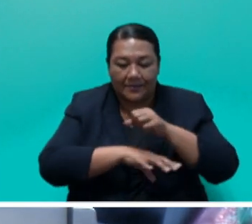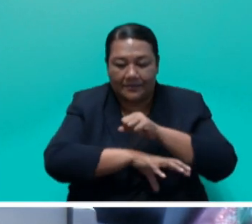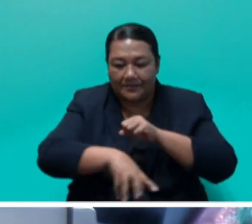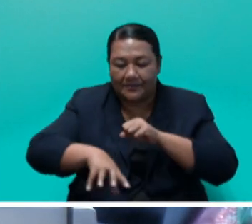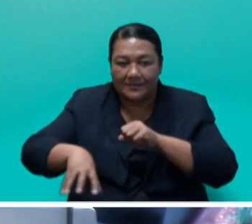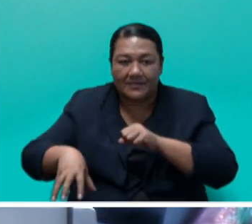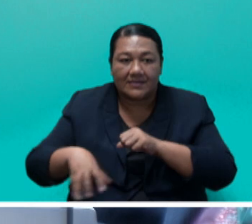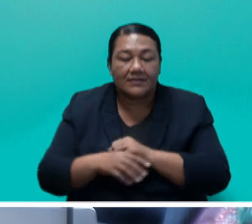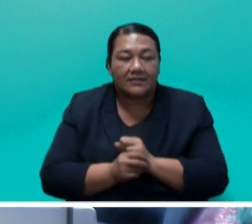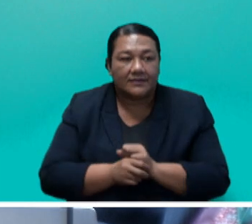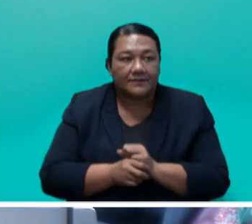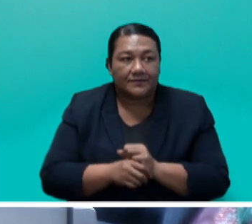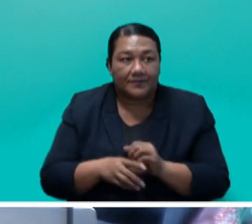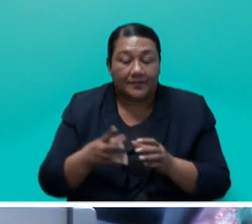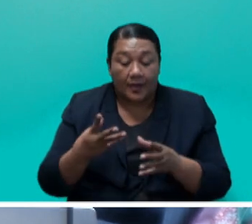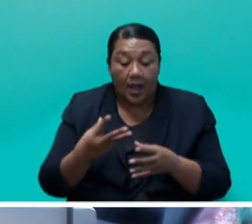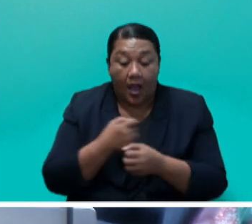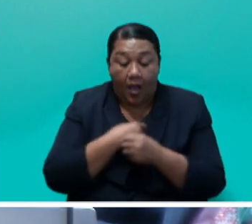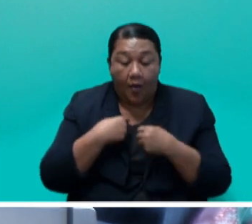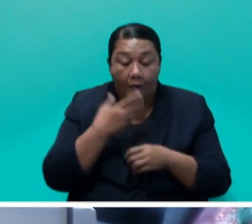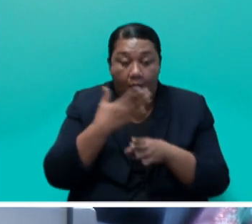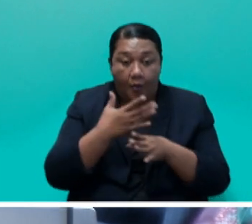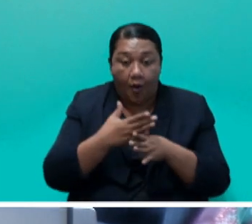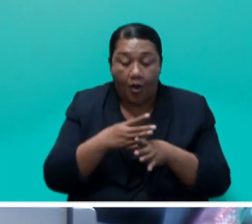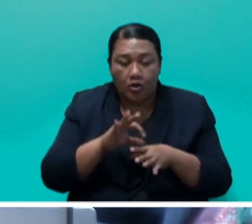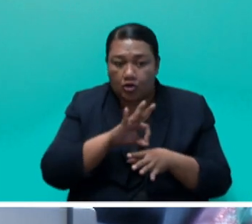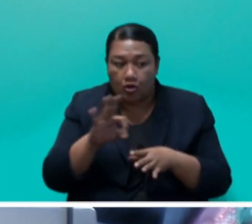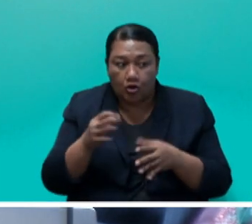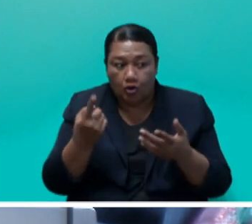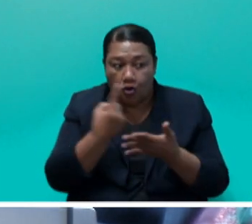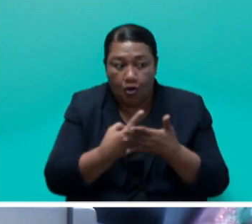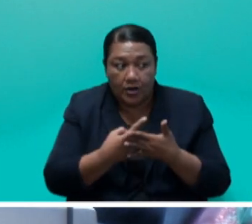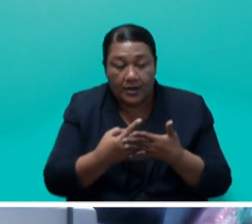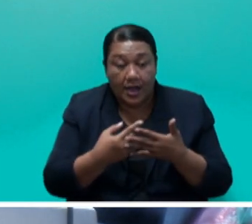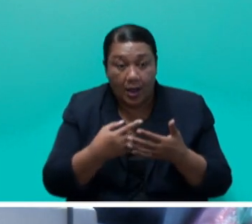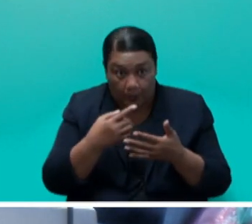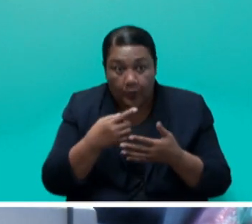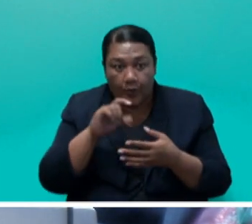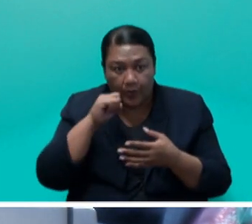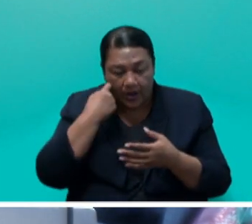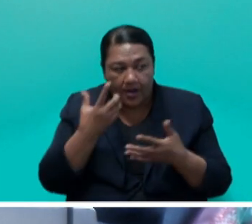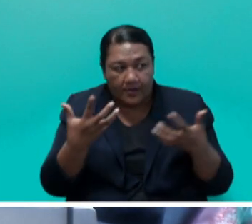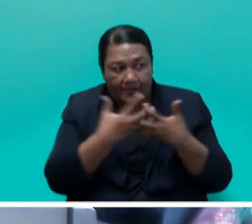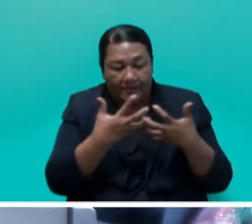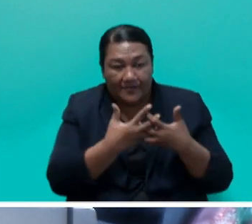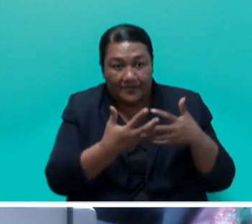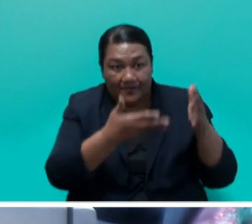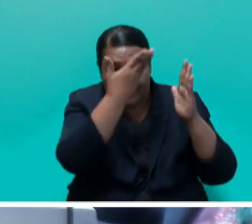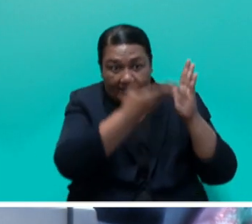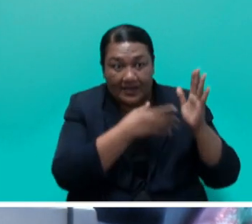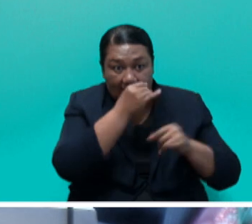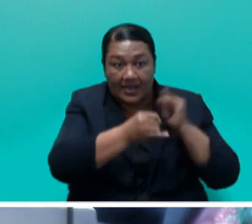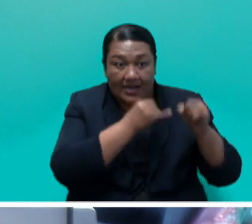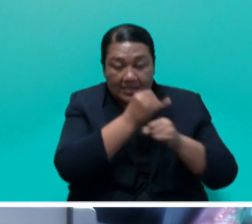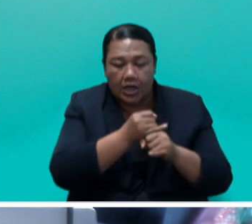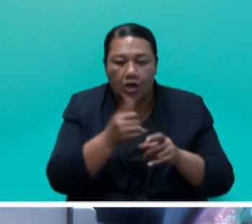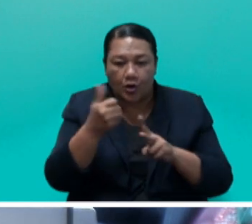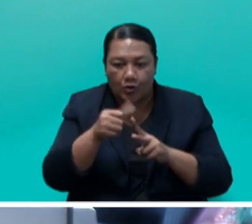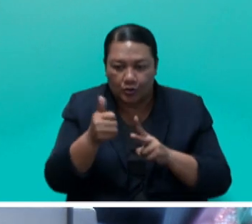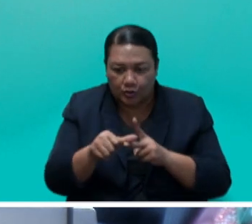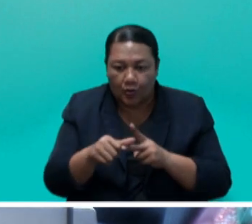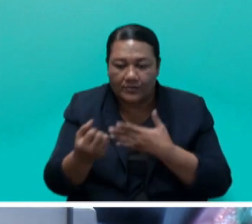to act as the region's technology transfer hub with numerous multipliers for Fiji's engineering, ship